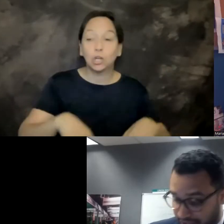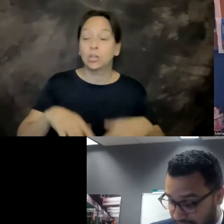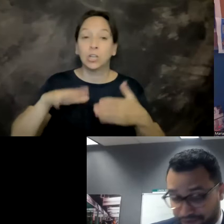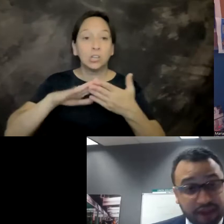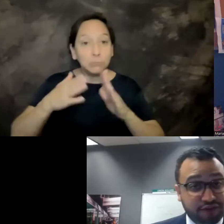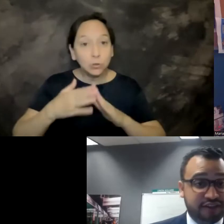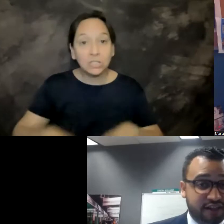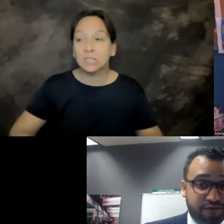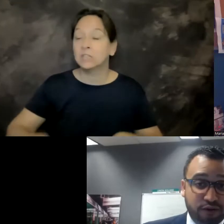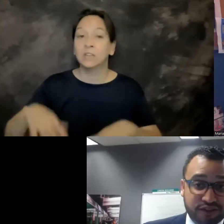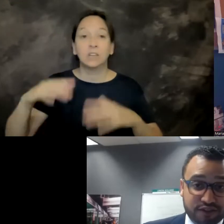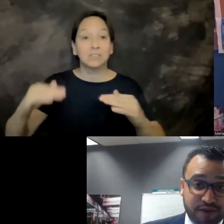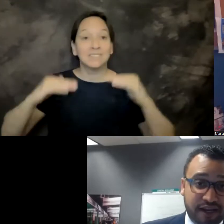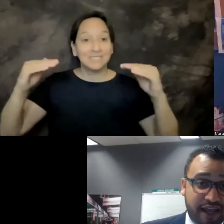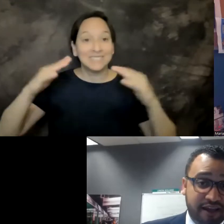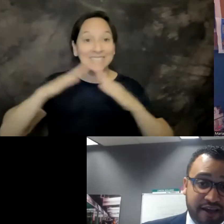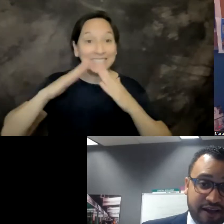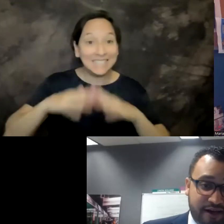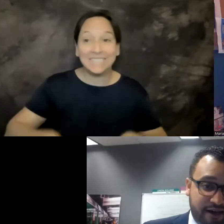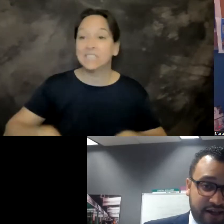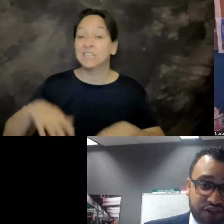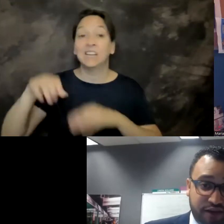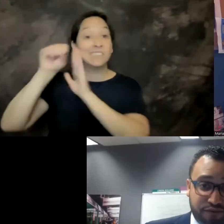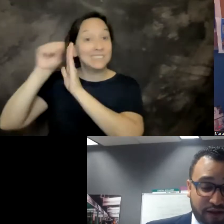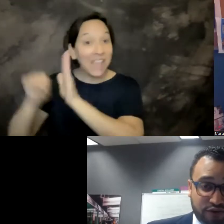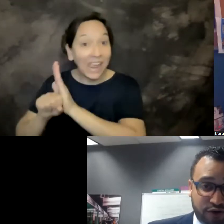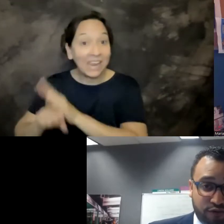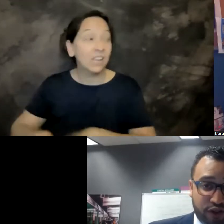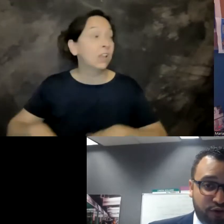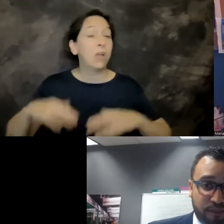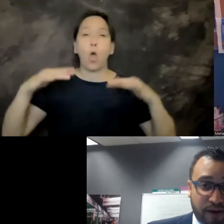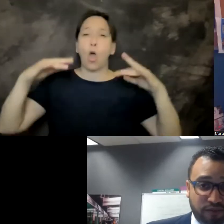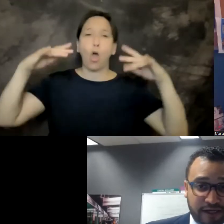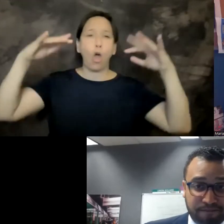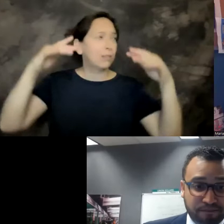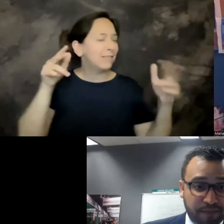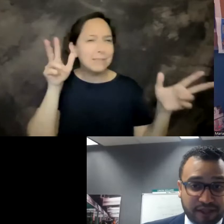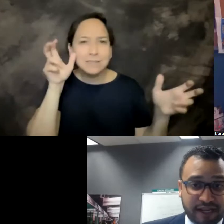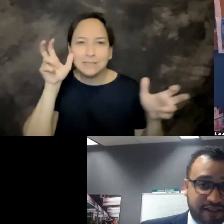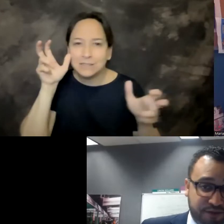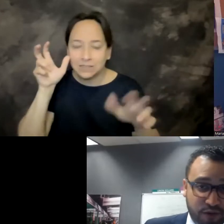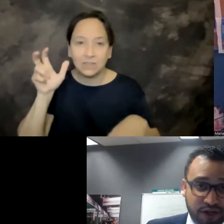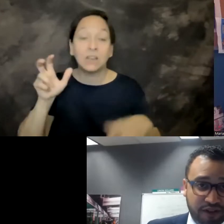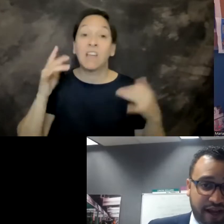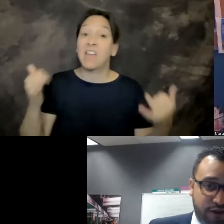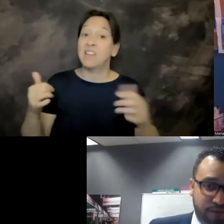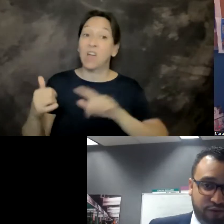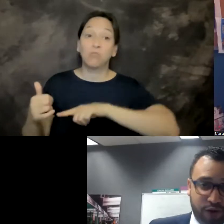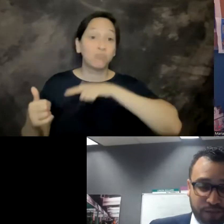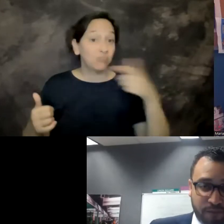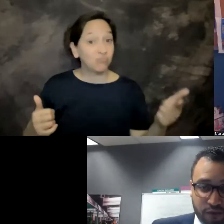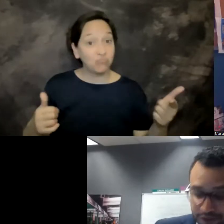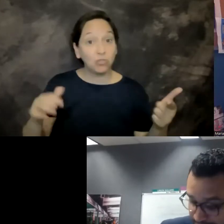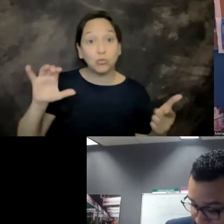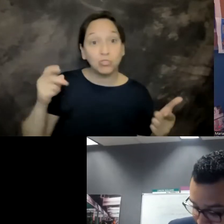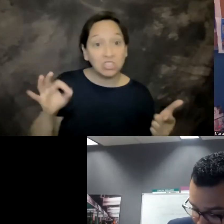And thank you to the city for hosting this meeting today. And Chief, I'll turn it over to you about the next steps and going into dialogue before we